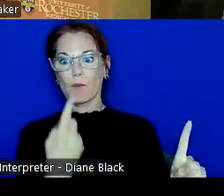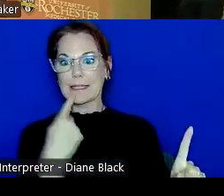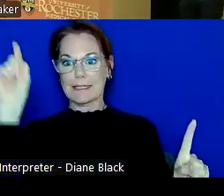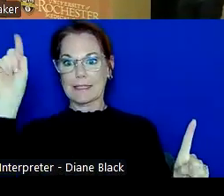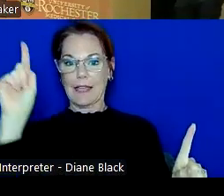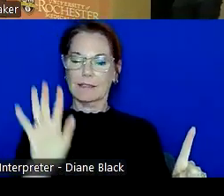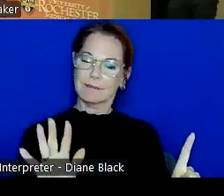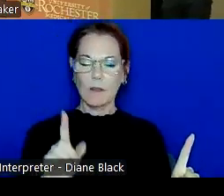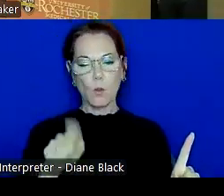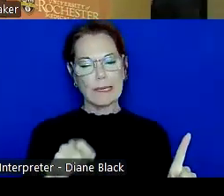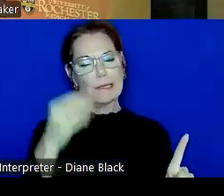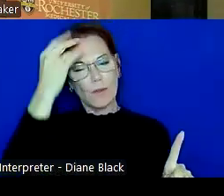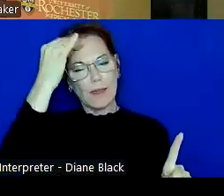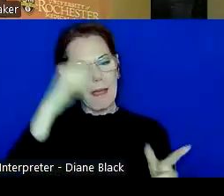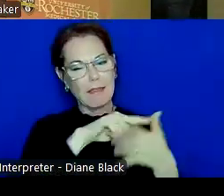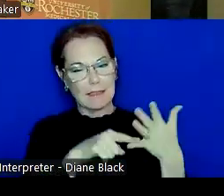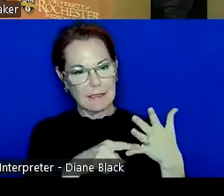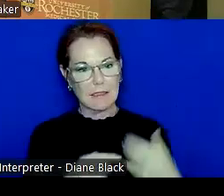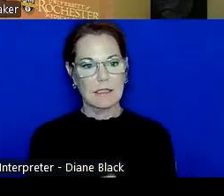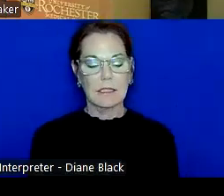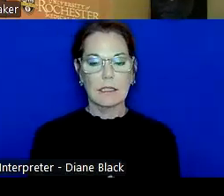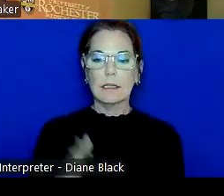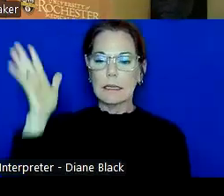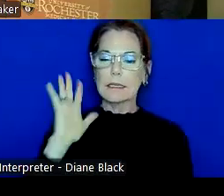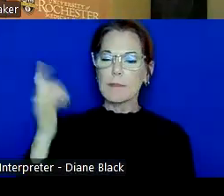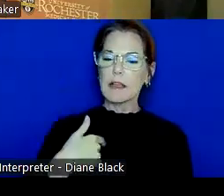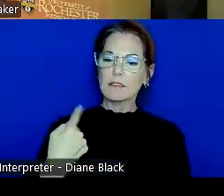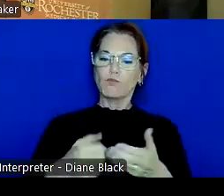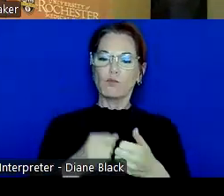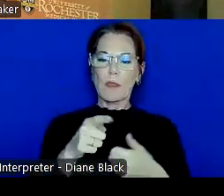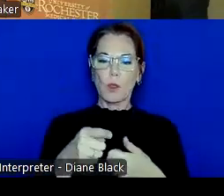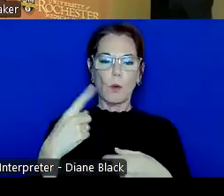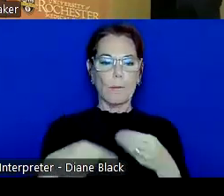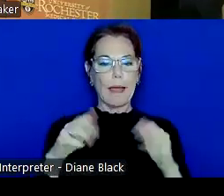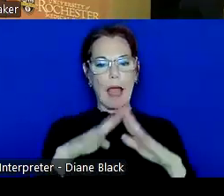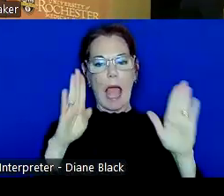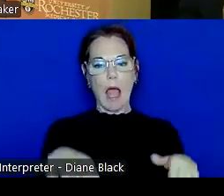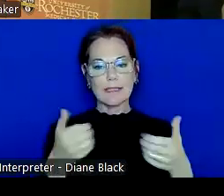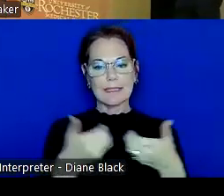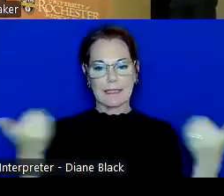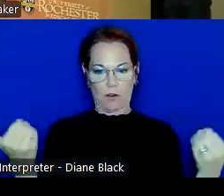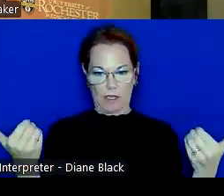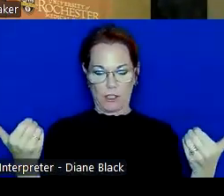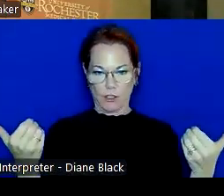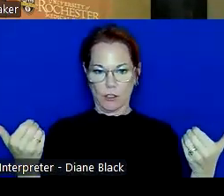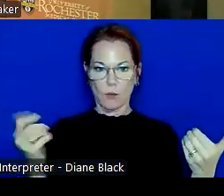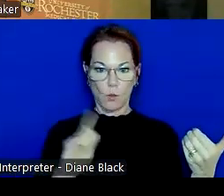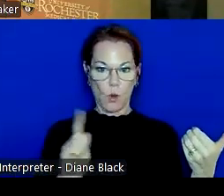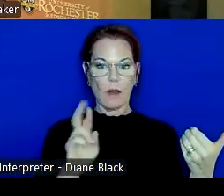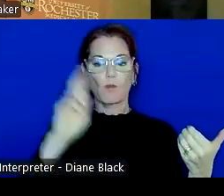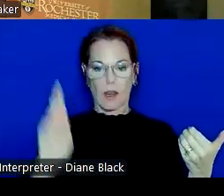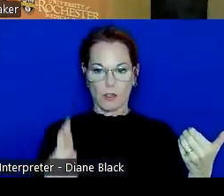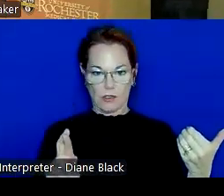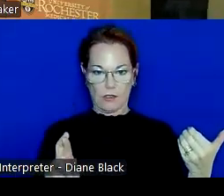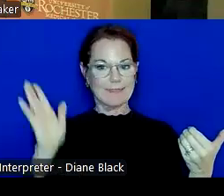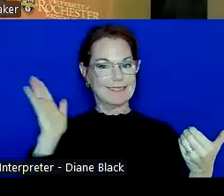our current efforts. In the past, I've talked with you a little bit about the history of housing segregation in Rochester and the current impacts. You'll